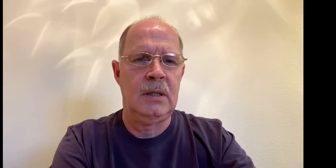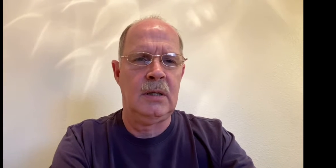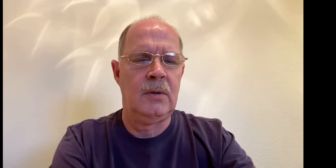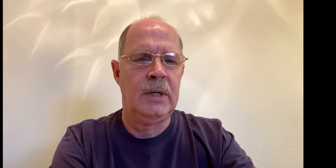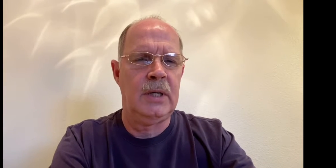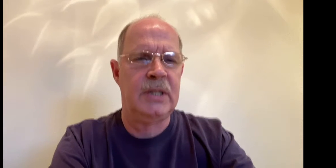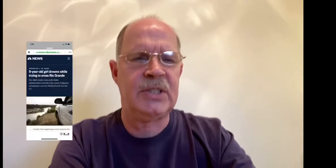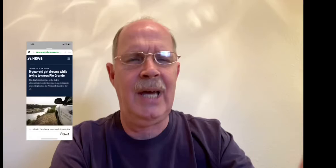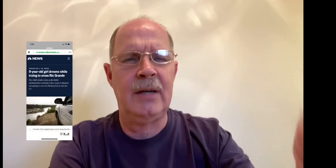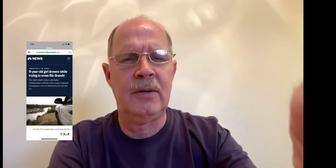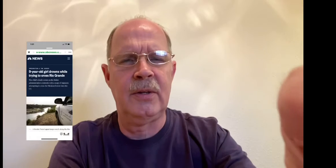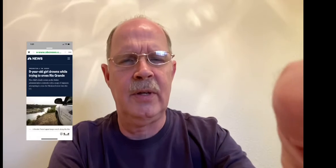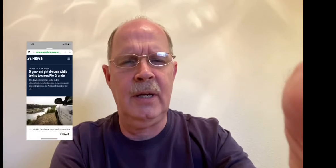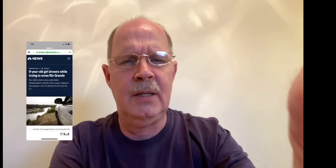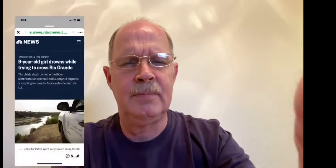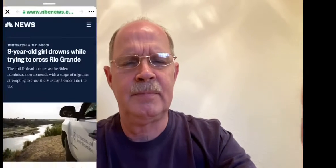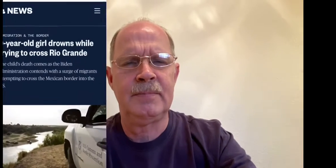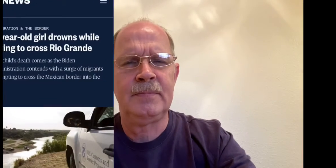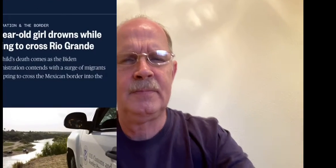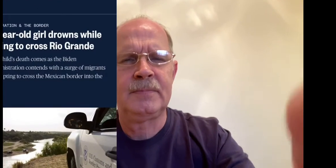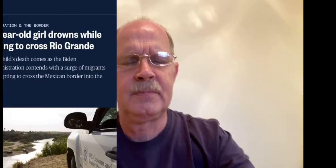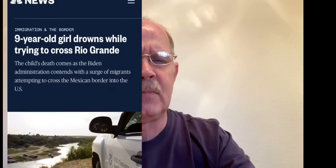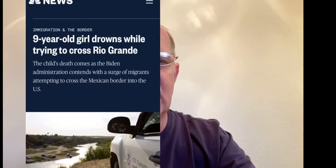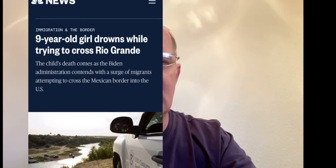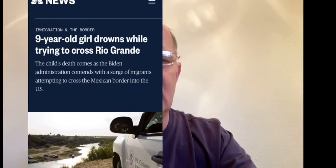And you know, it gets sadder than that.